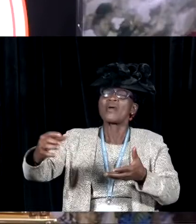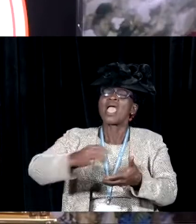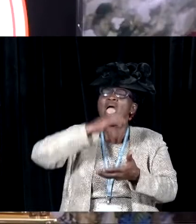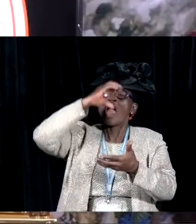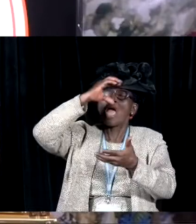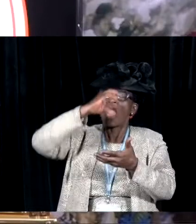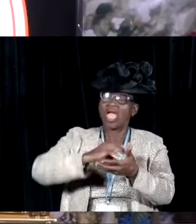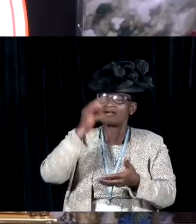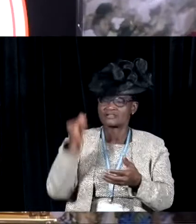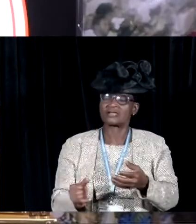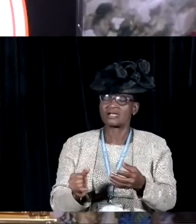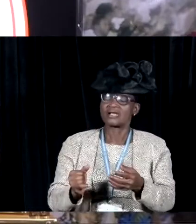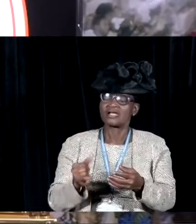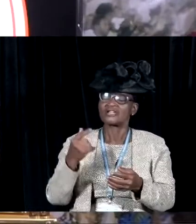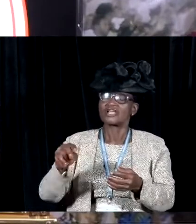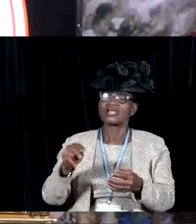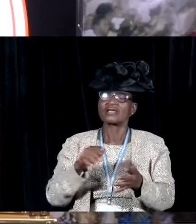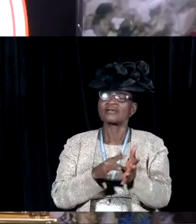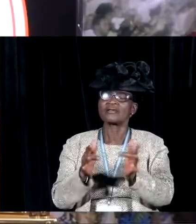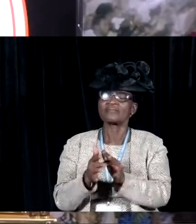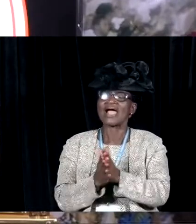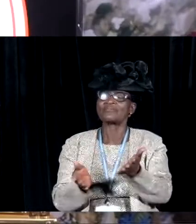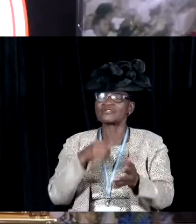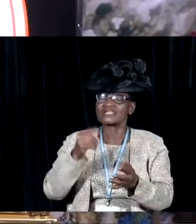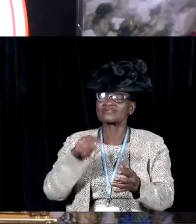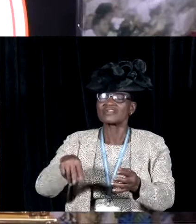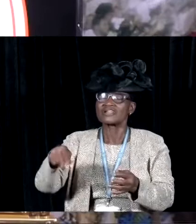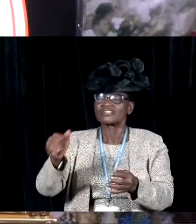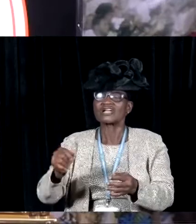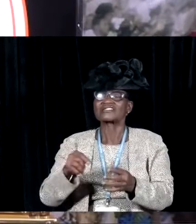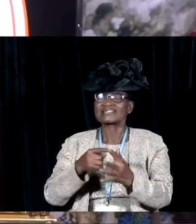The Bible says the Philistines began to envy him.